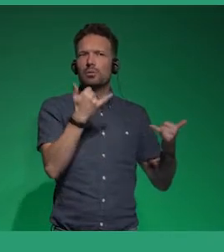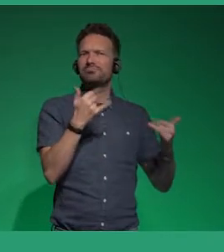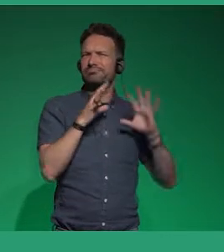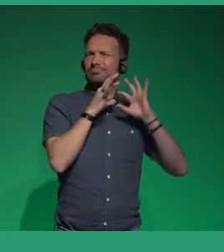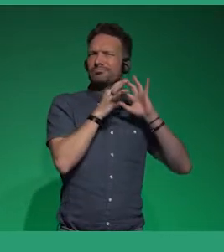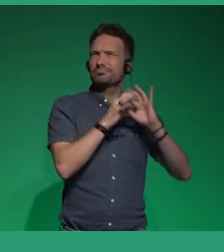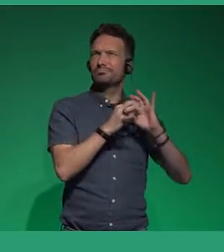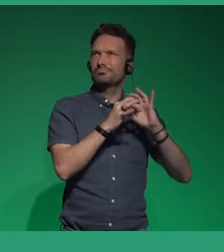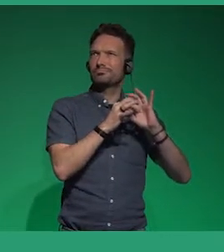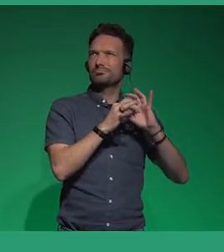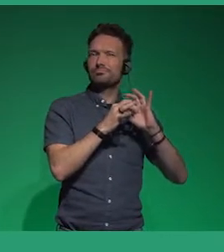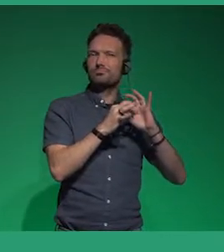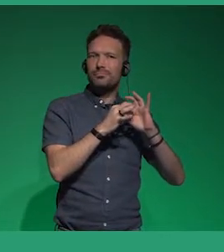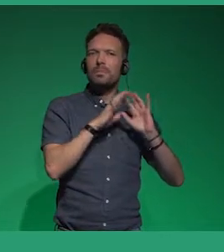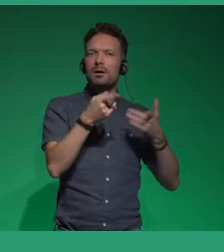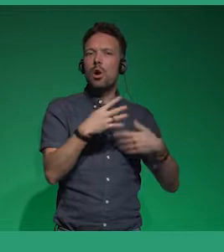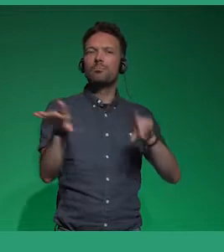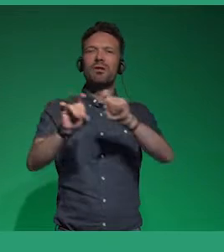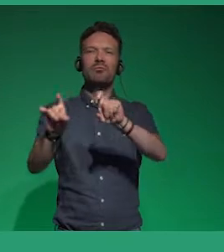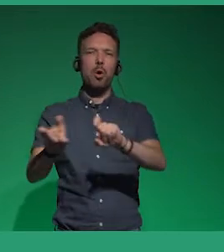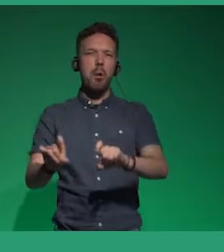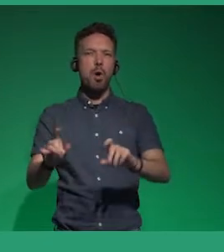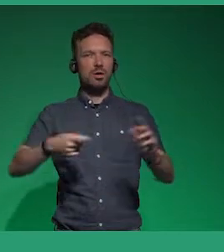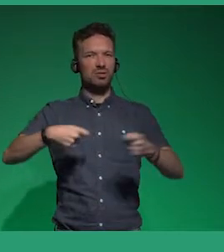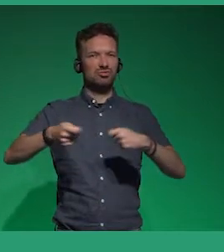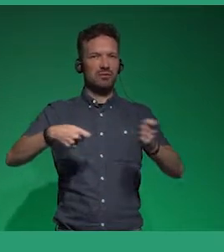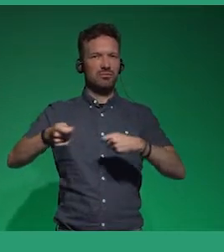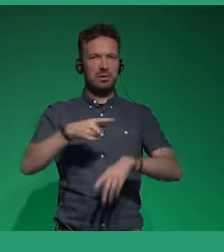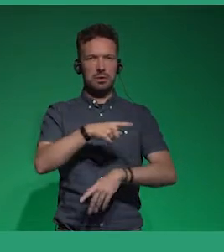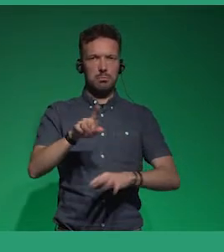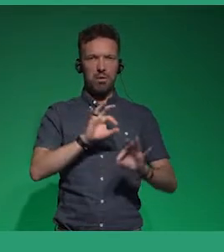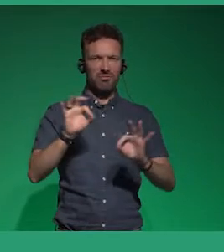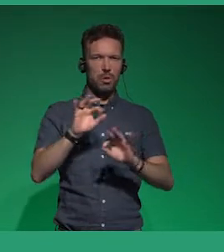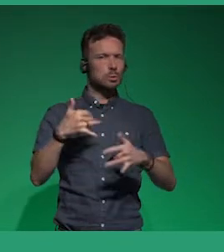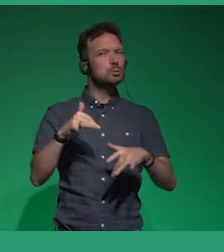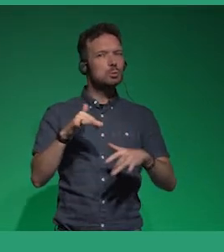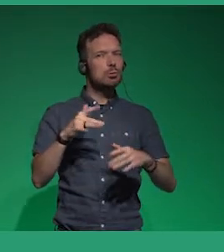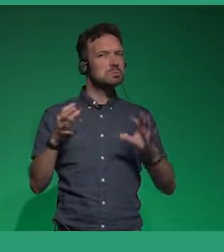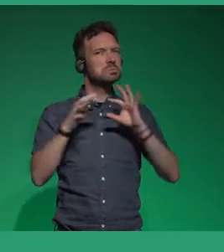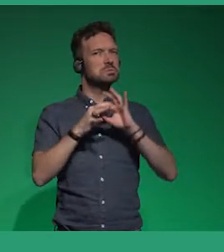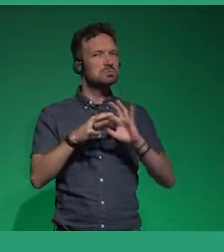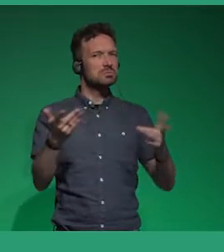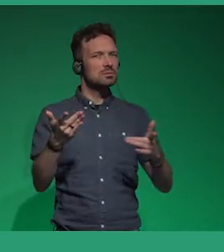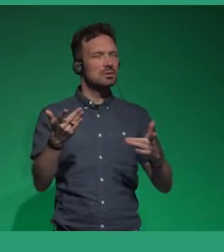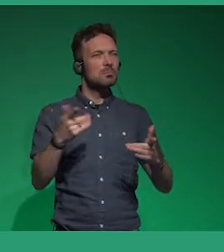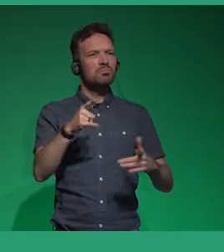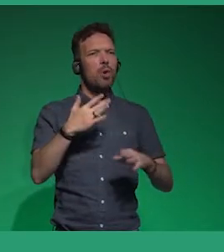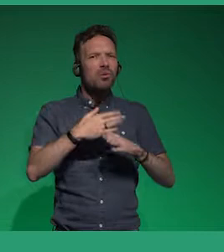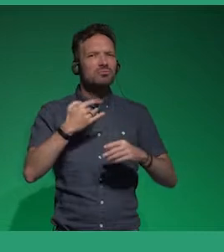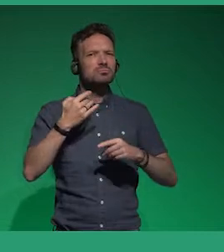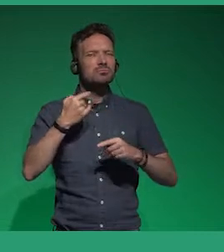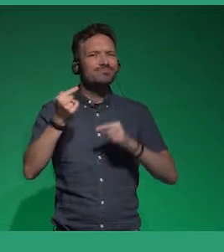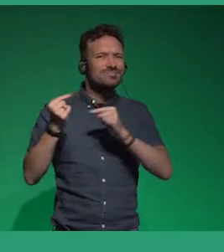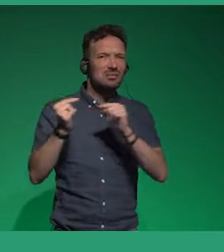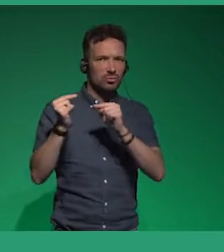is maybe less mentioned or less focused on is also the role of smallholder farmers. So here we